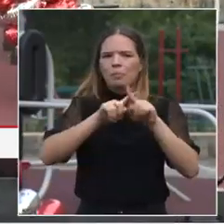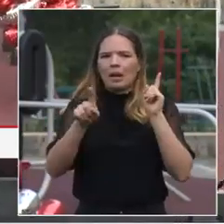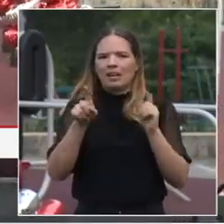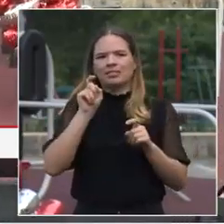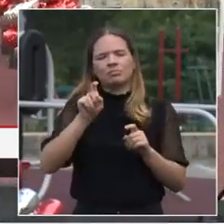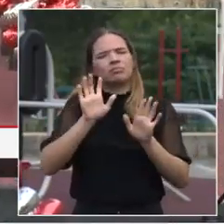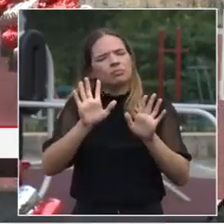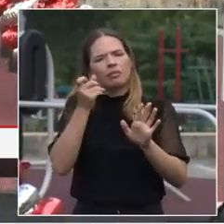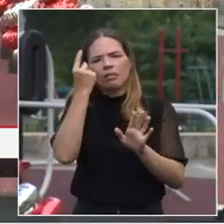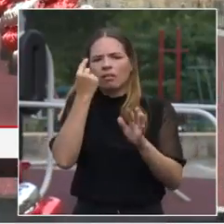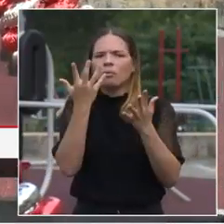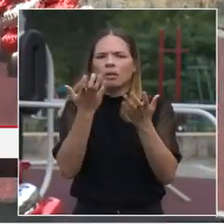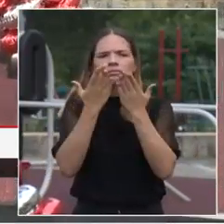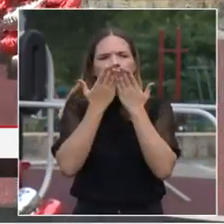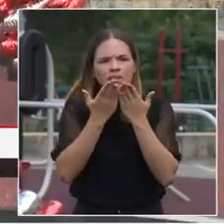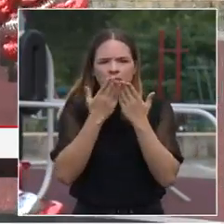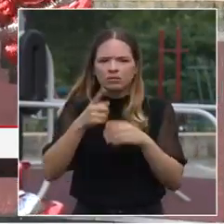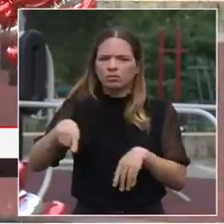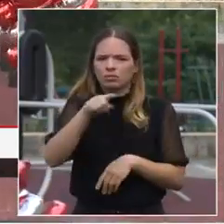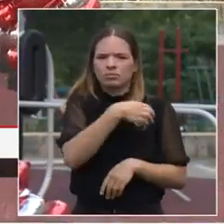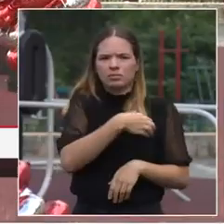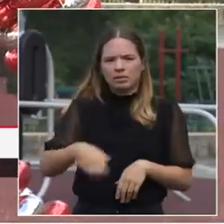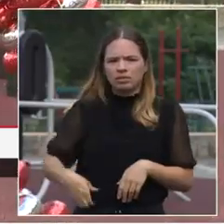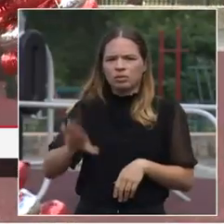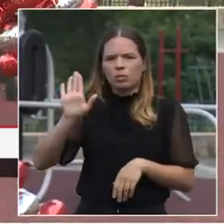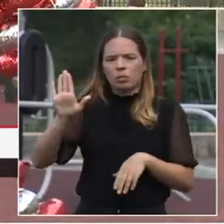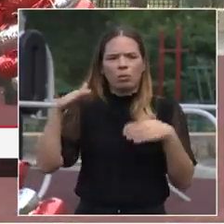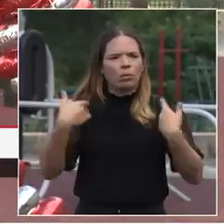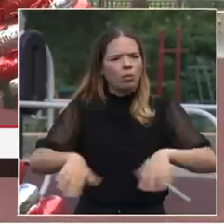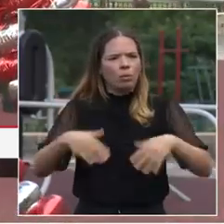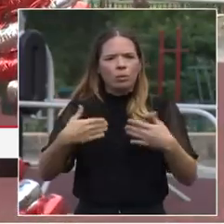Bowser for her historic investments in recreation.